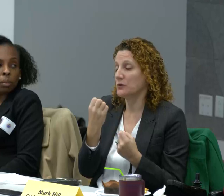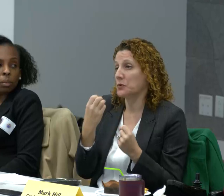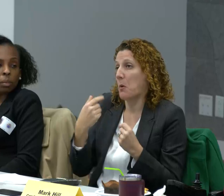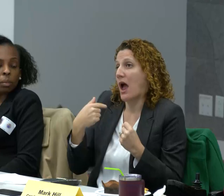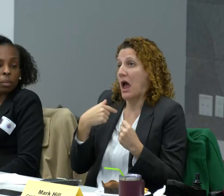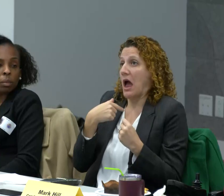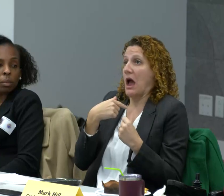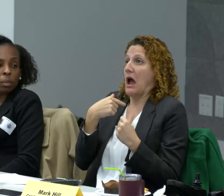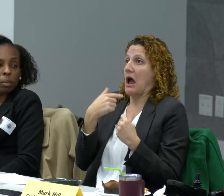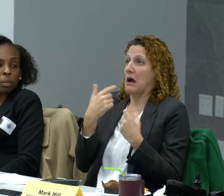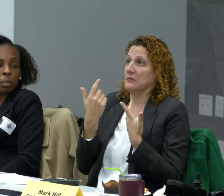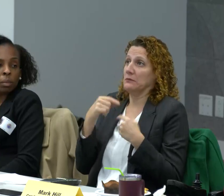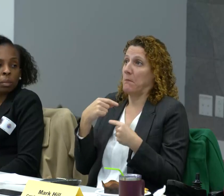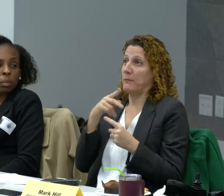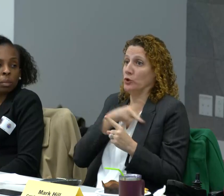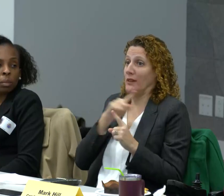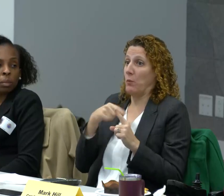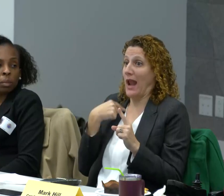with the DOJ,